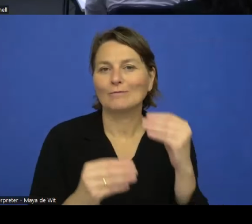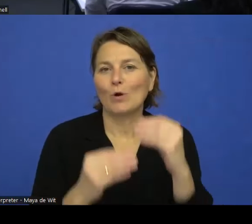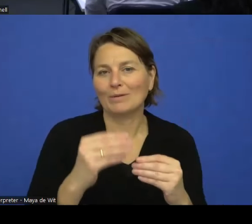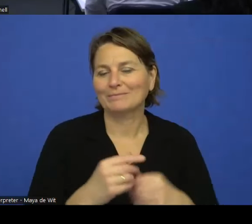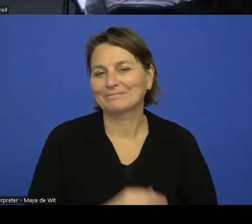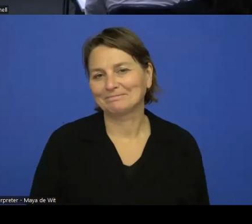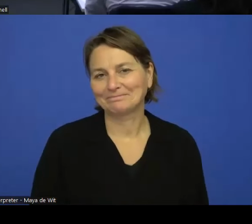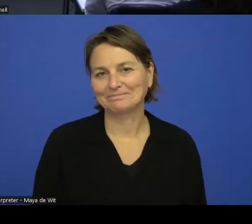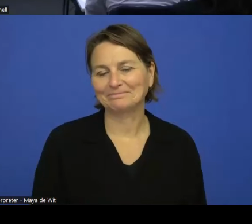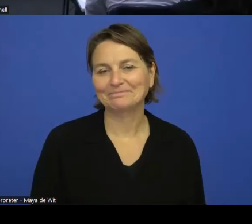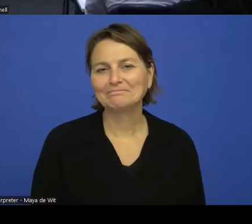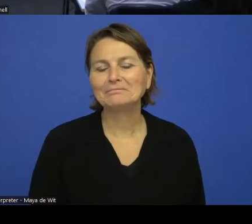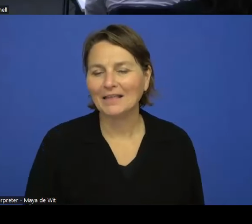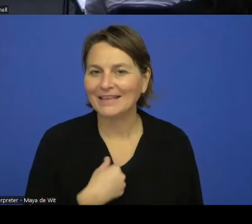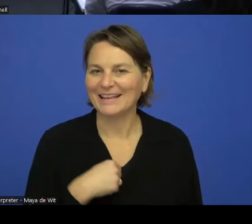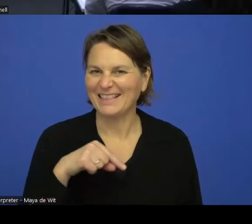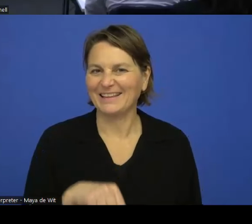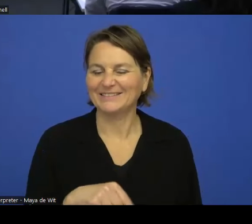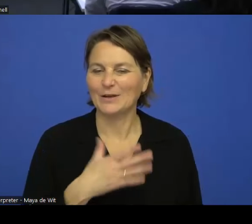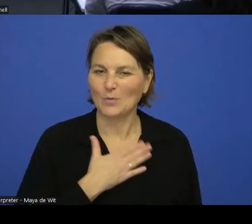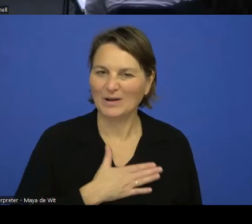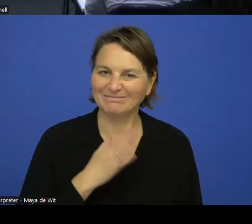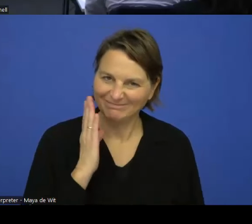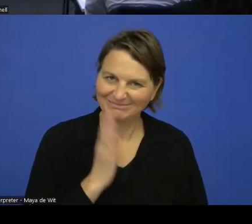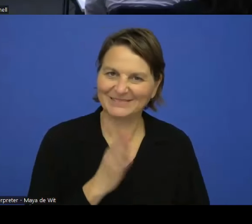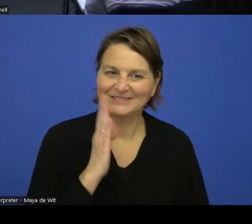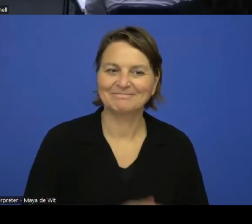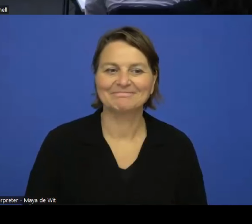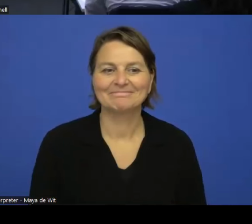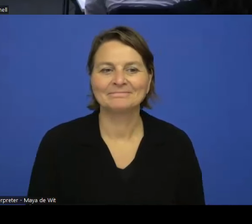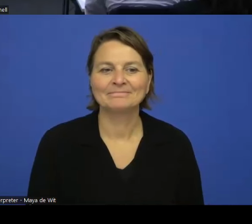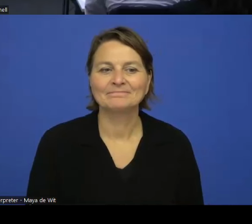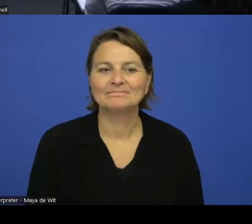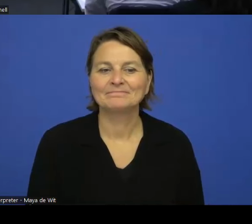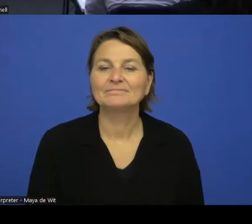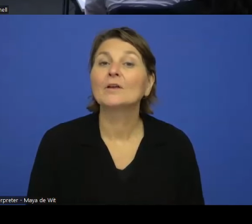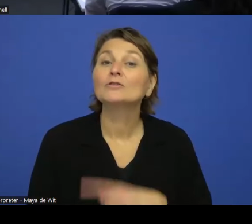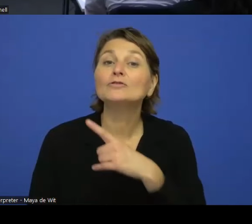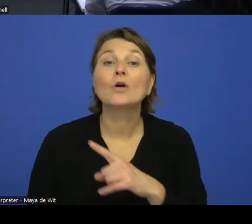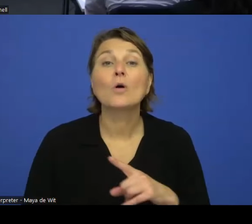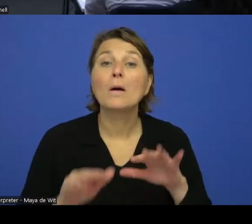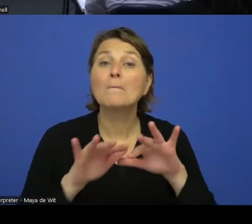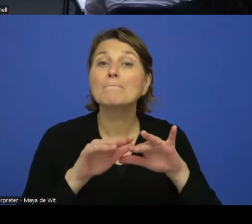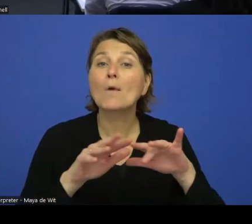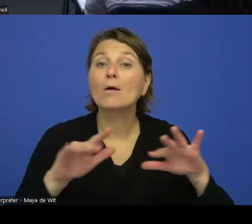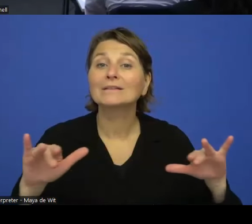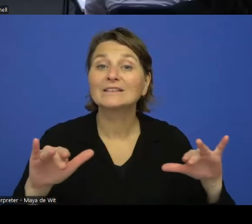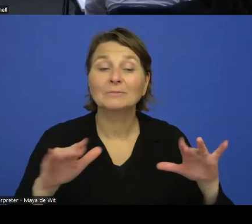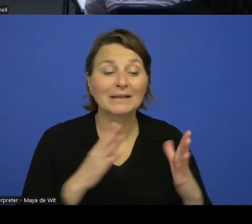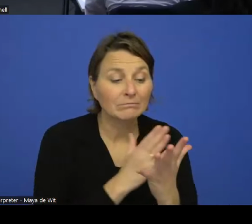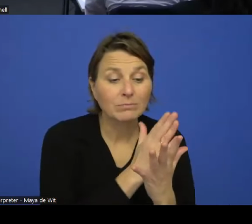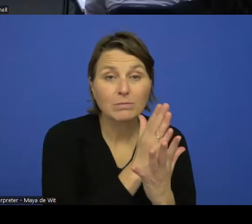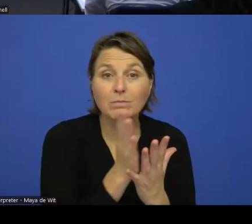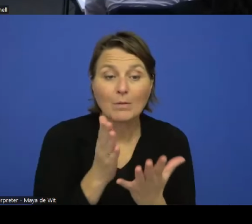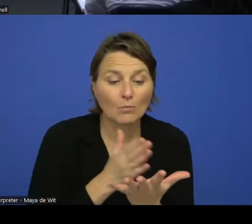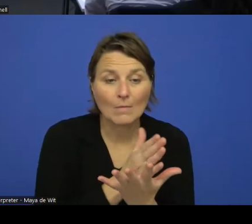what I'm grappling with. It's not all plain sailing in multidisciplinary work, and I'm conscious that we're getting on towards